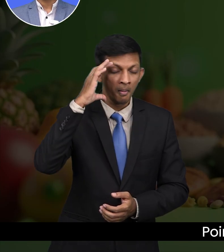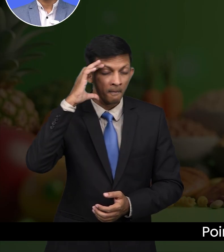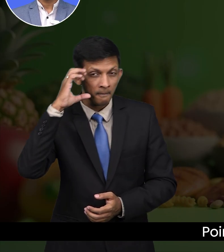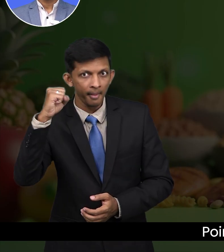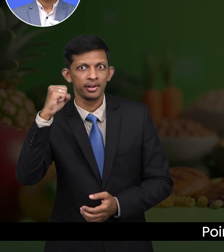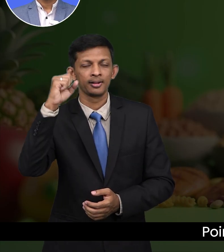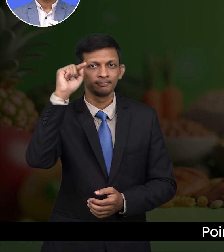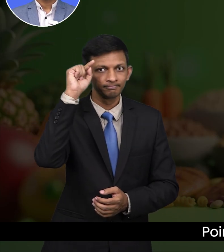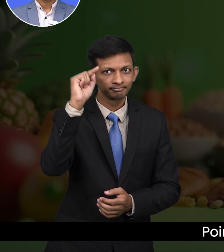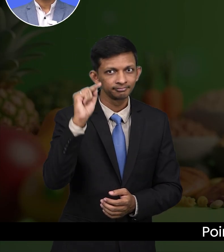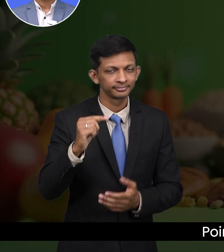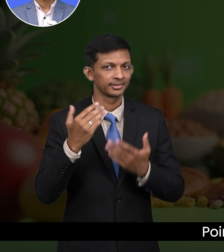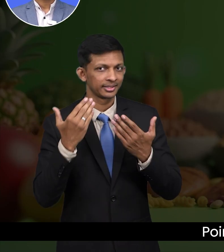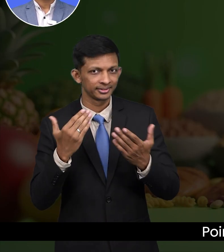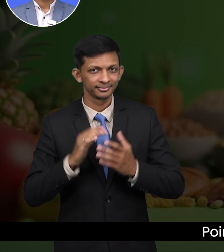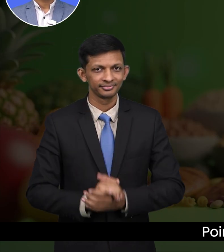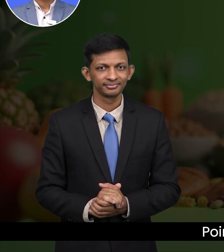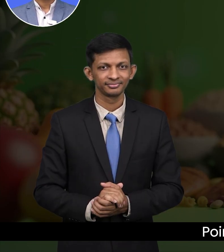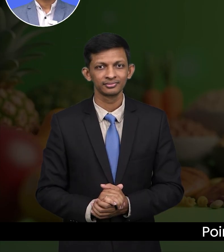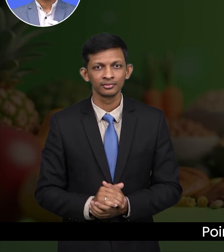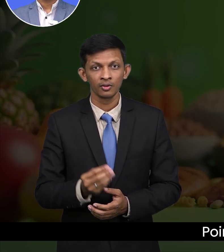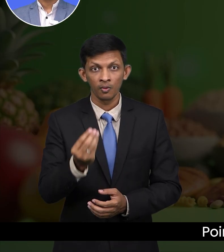Points to remember.